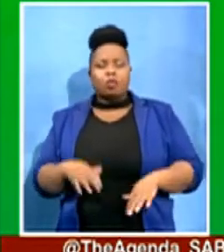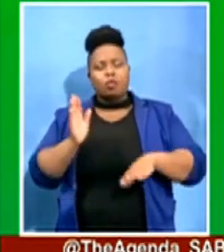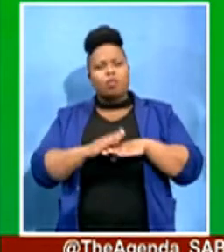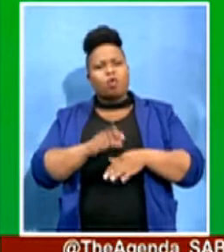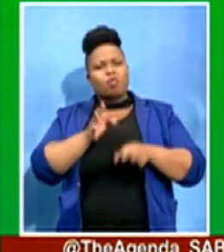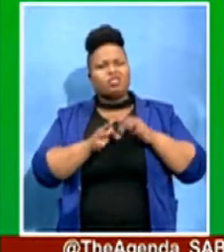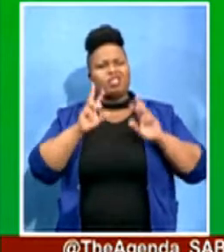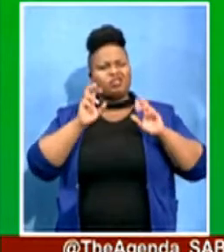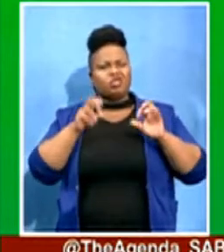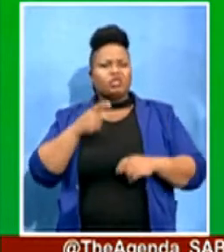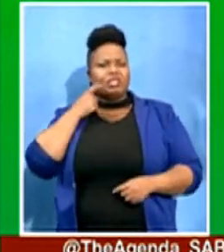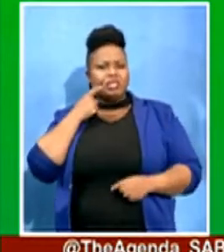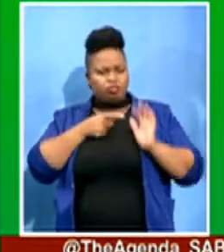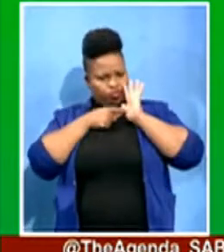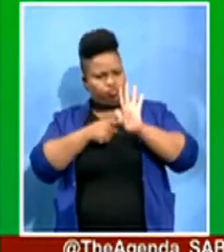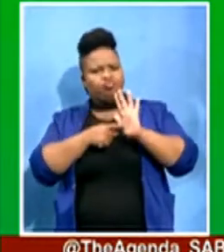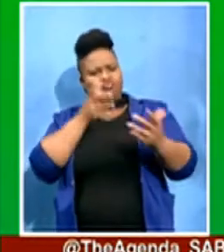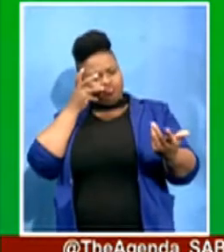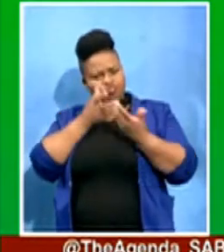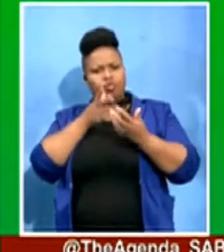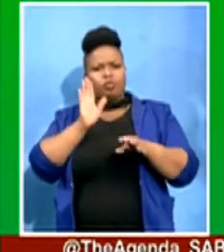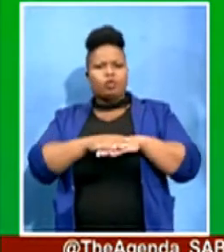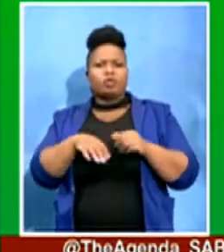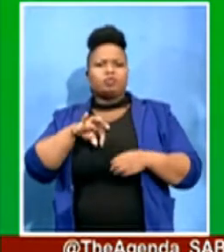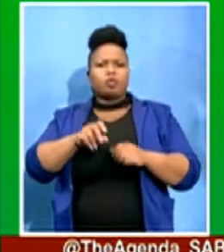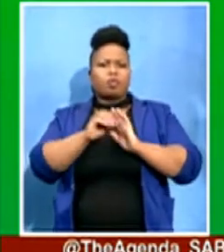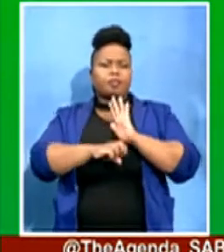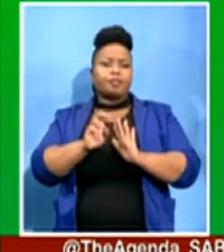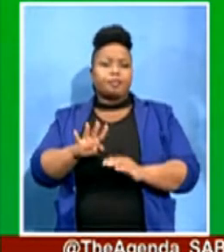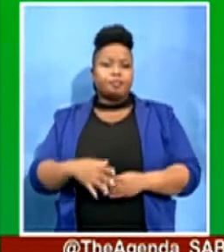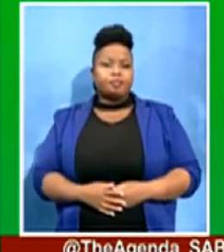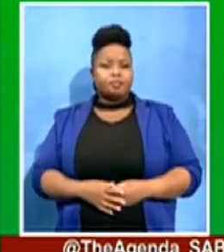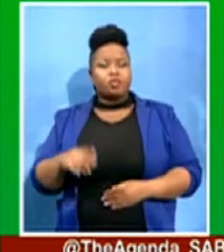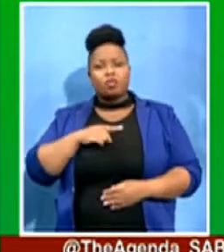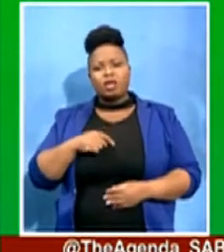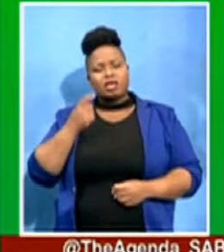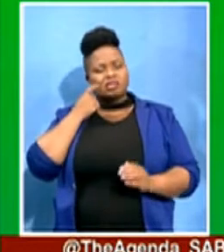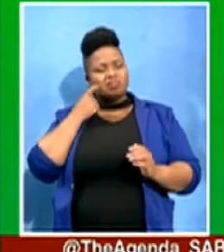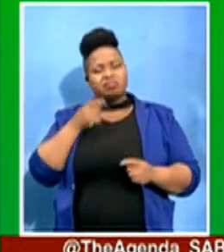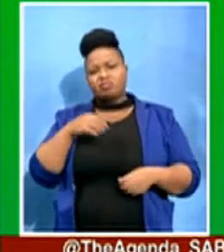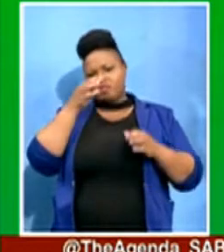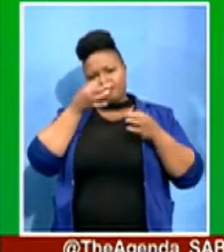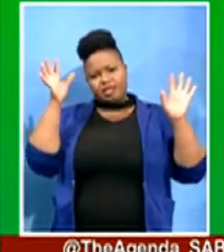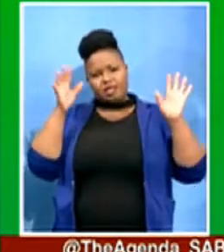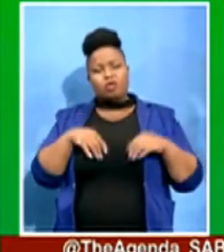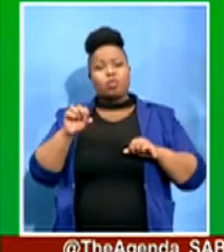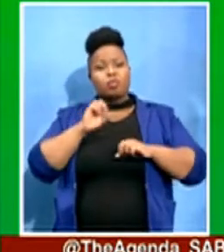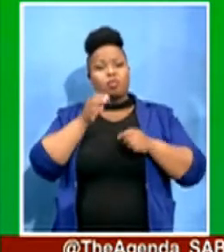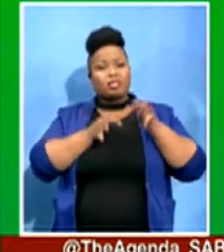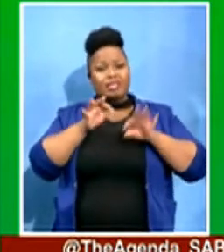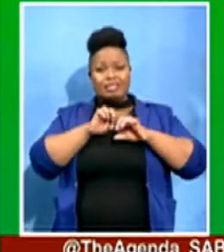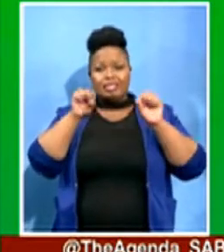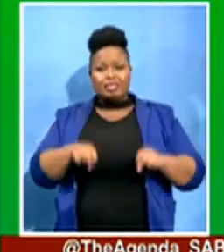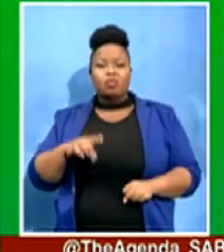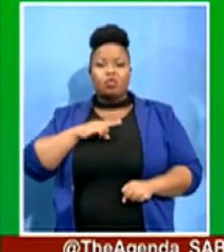context of this problem. Simply stated, our political system encourages party loyalty